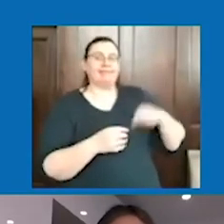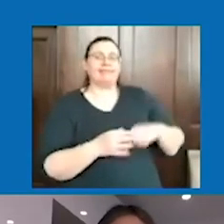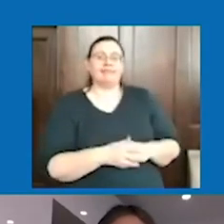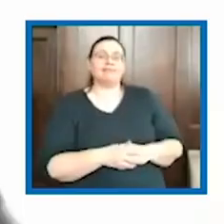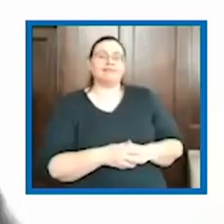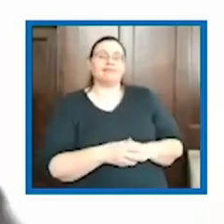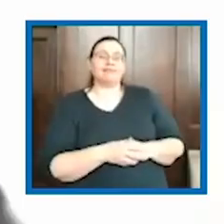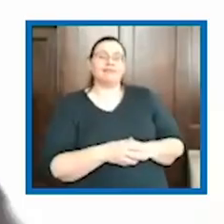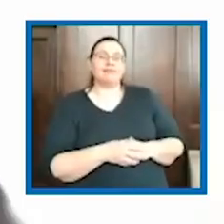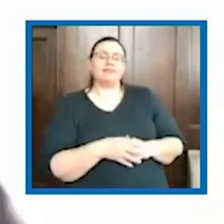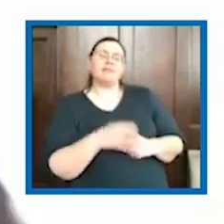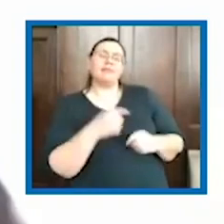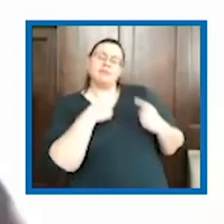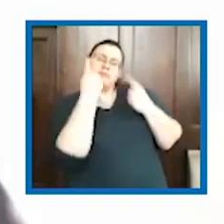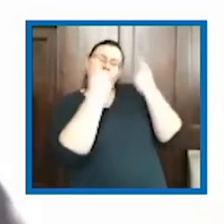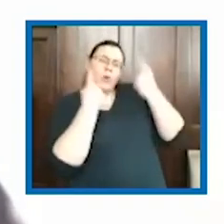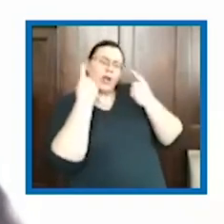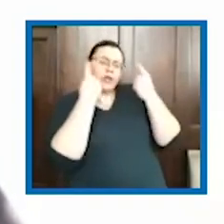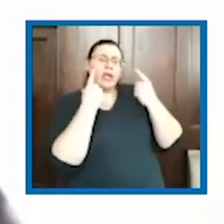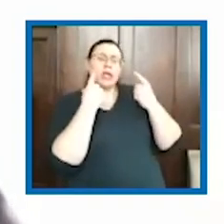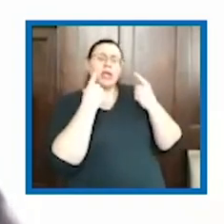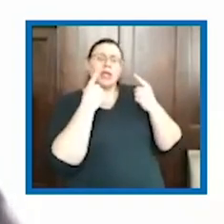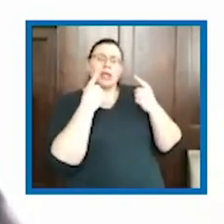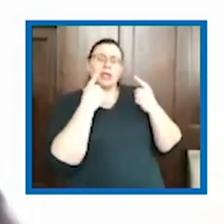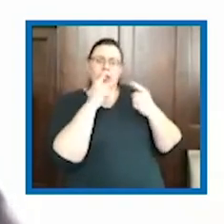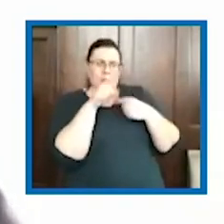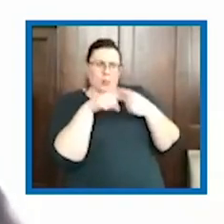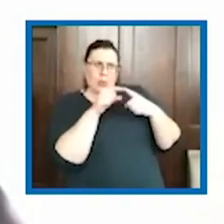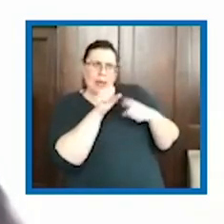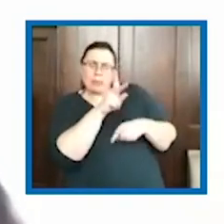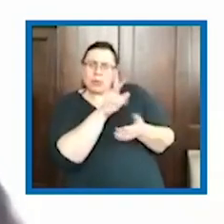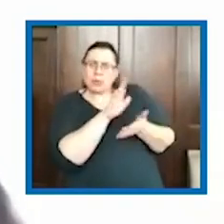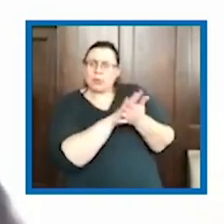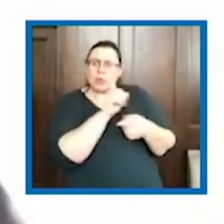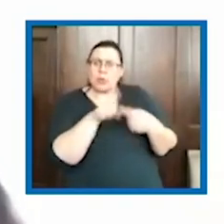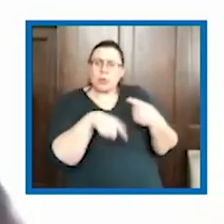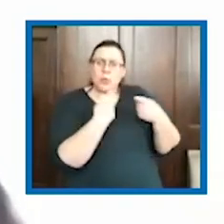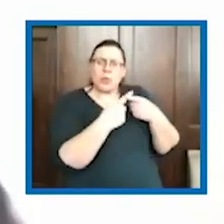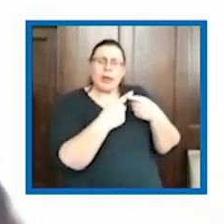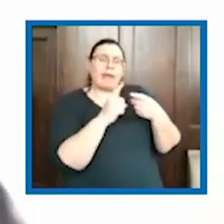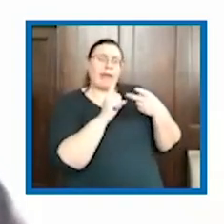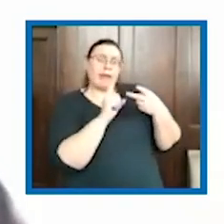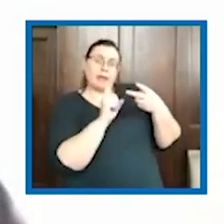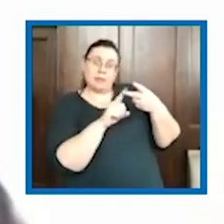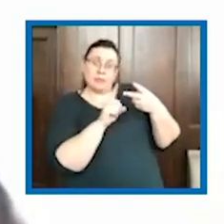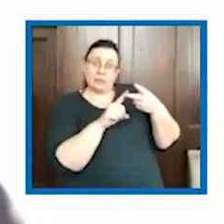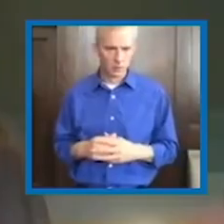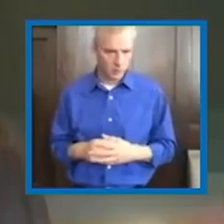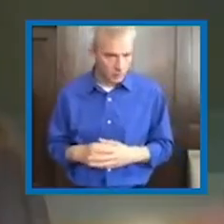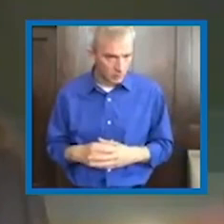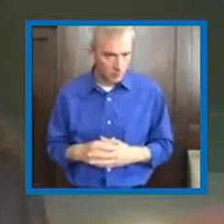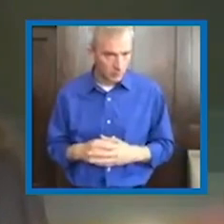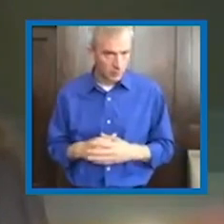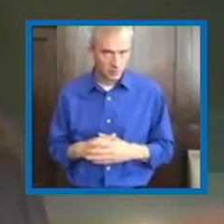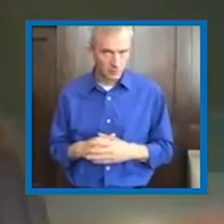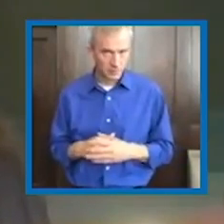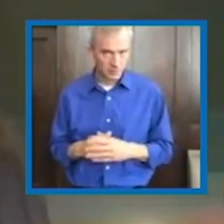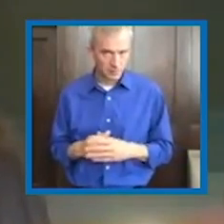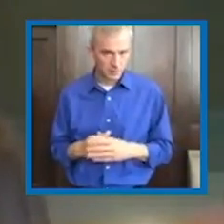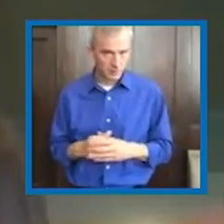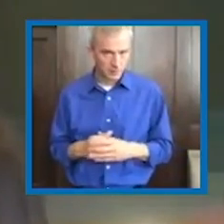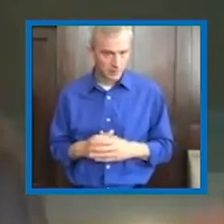actually wondering, when are we going back to school, and are we going to stay in the same grade? When